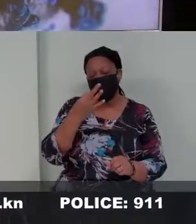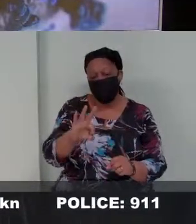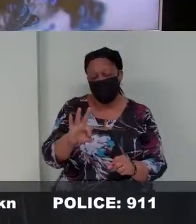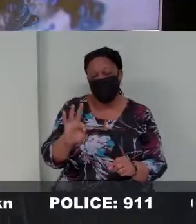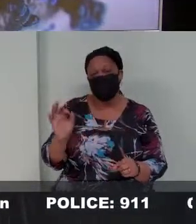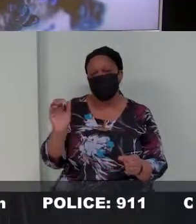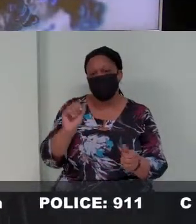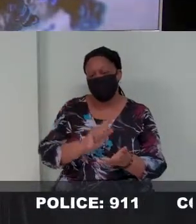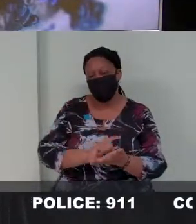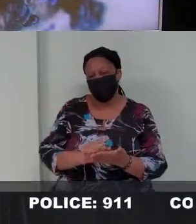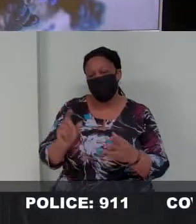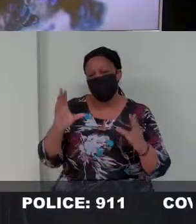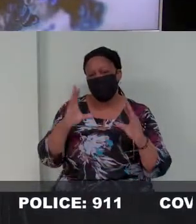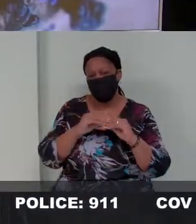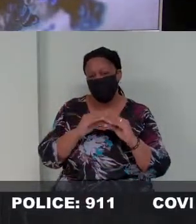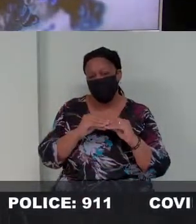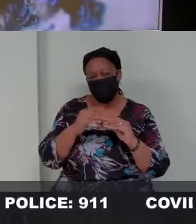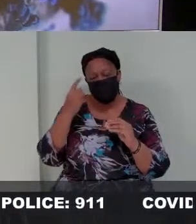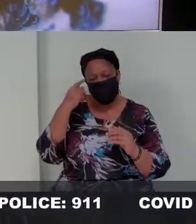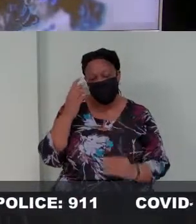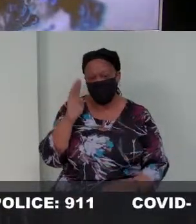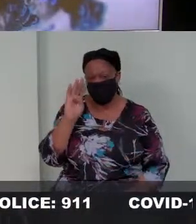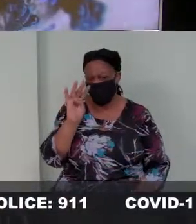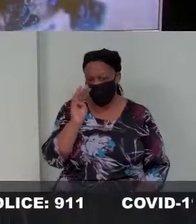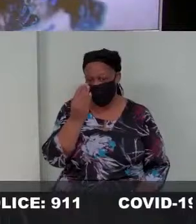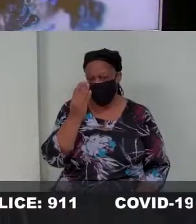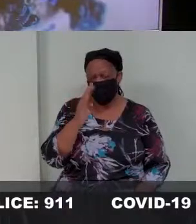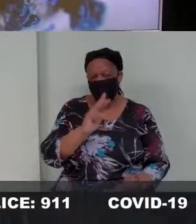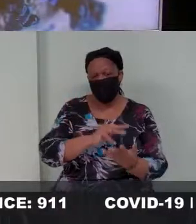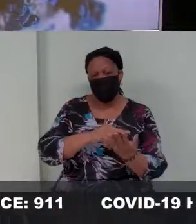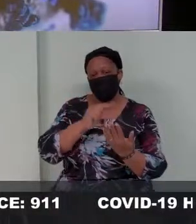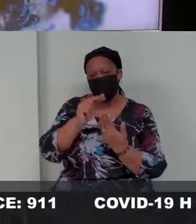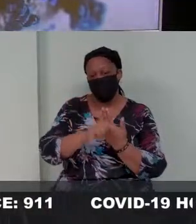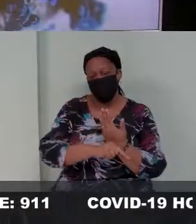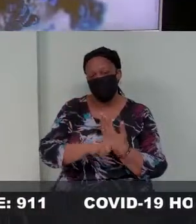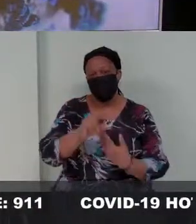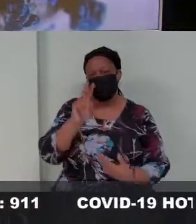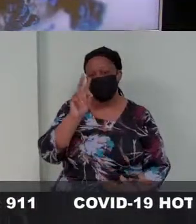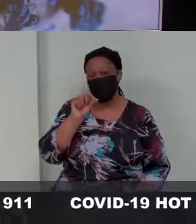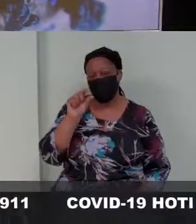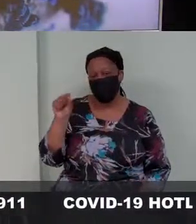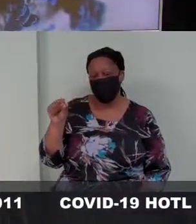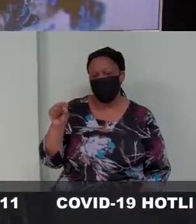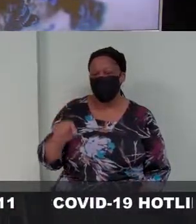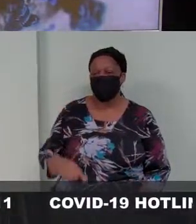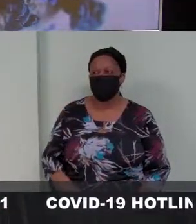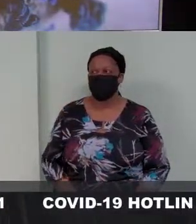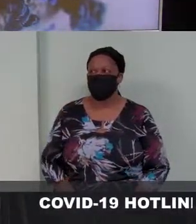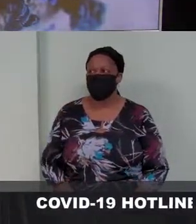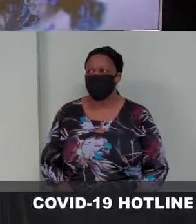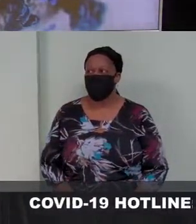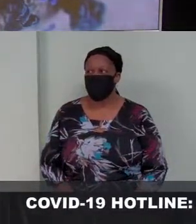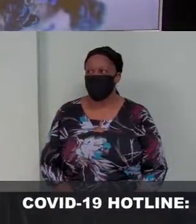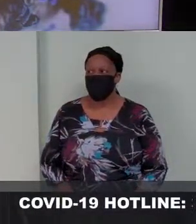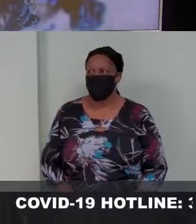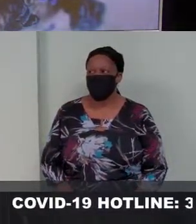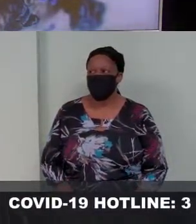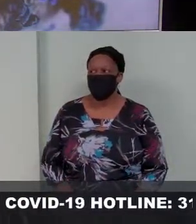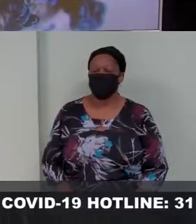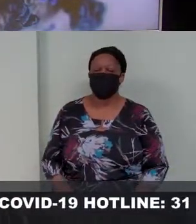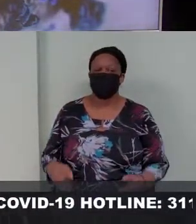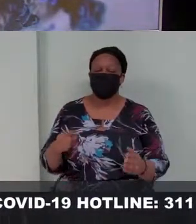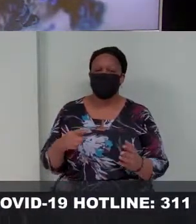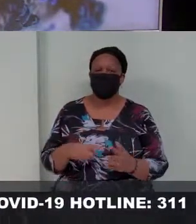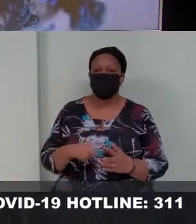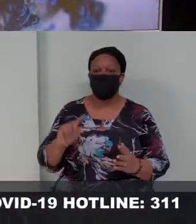COVID-19 weekly briefing for the 4th of November 2020. I am Lesroy Williams. This is